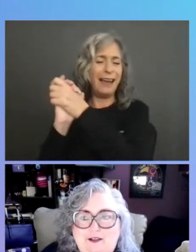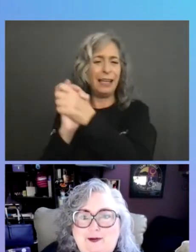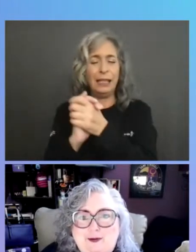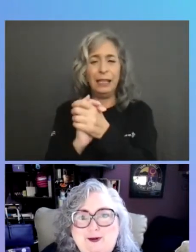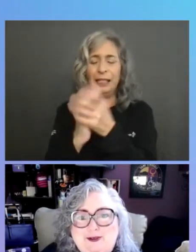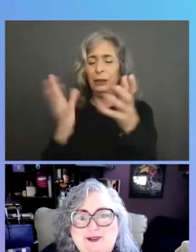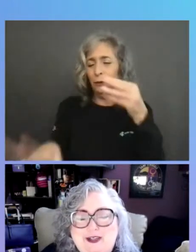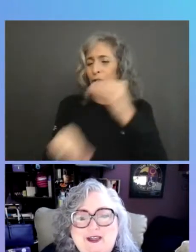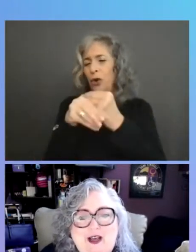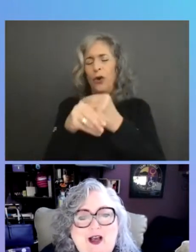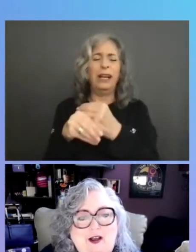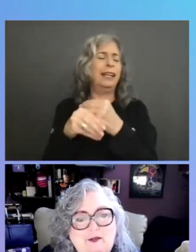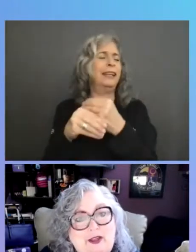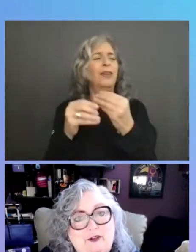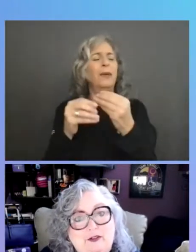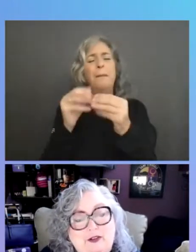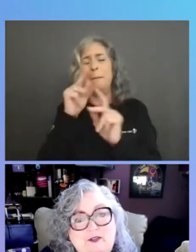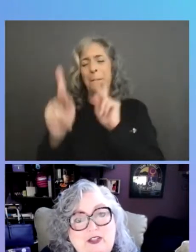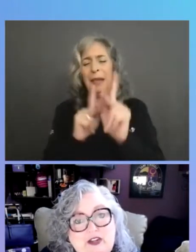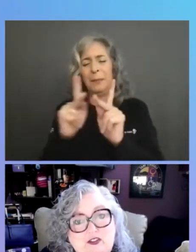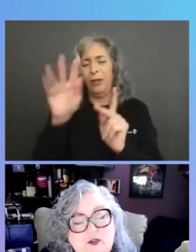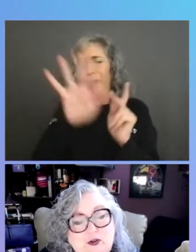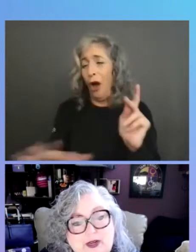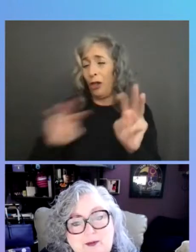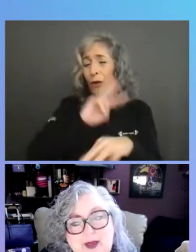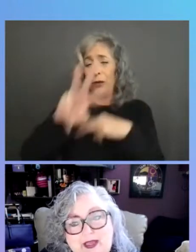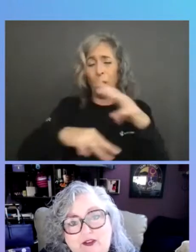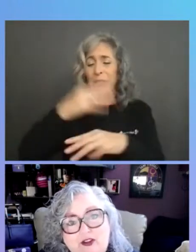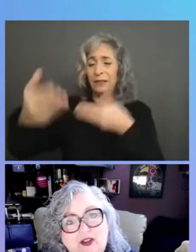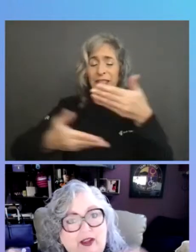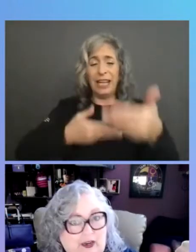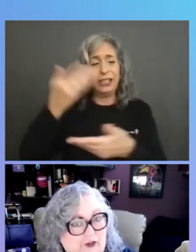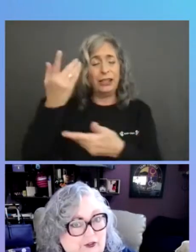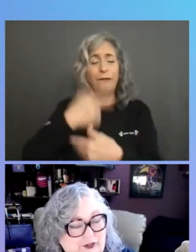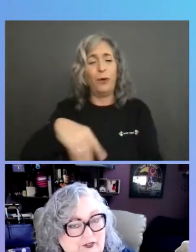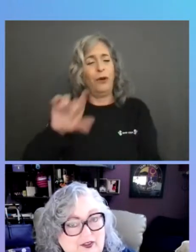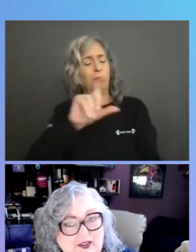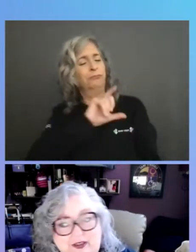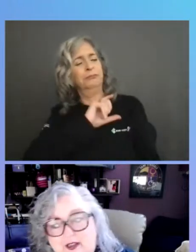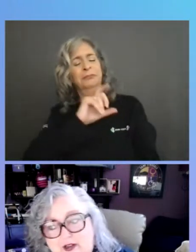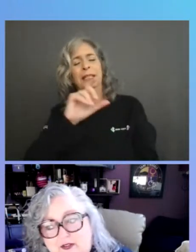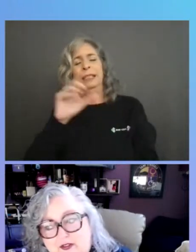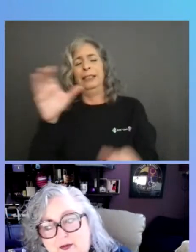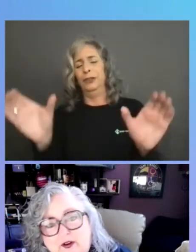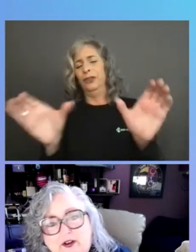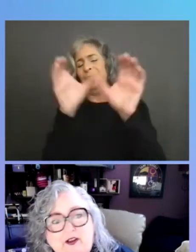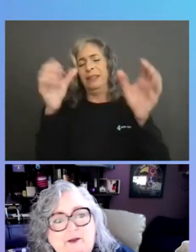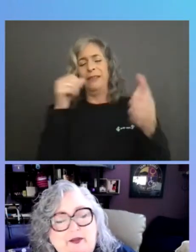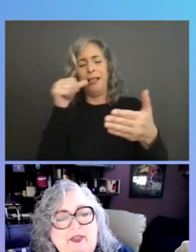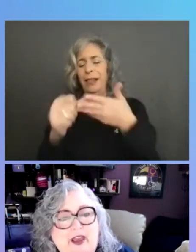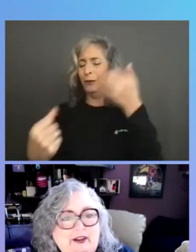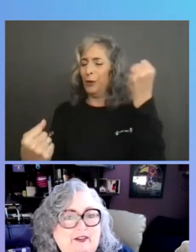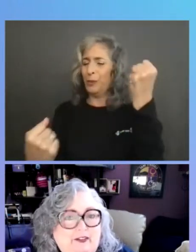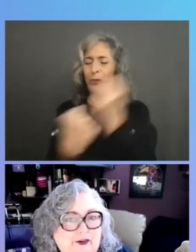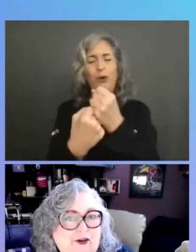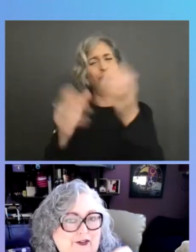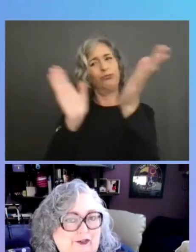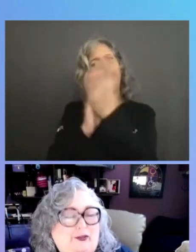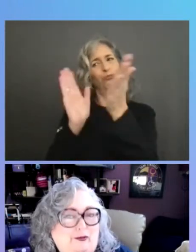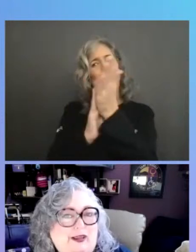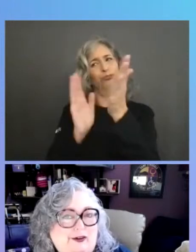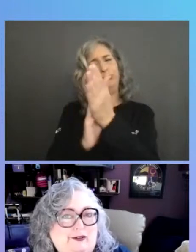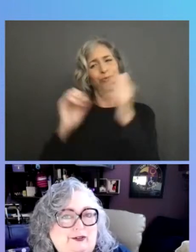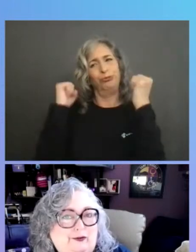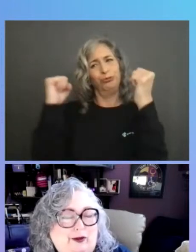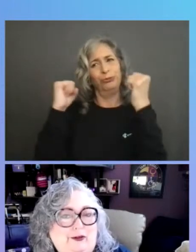your colleagues around the world. Here's an invitation for a Credly badge and your certificate and a letter of support, but that starts